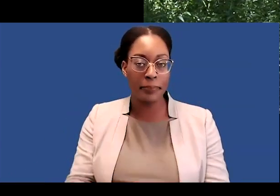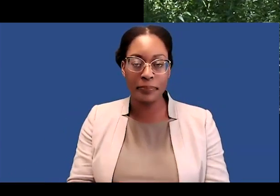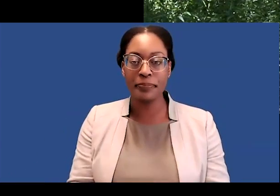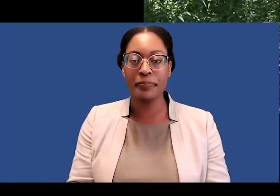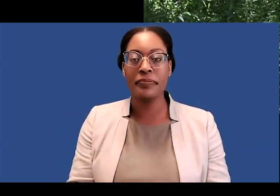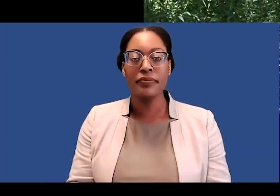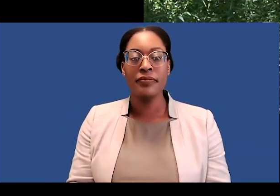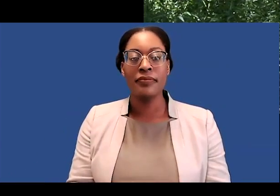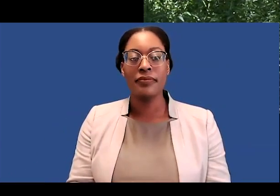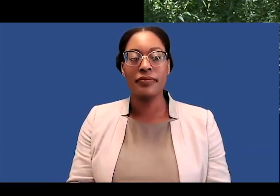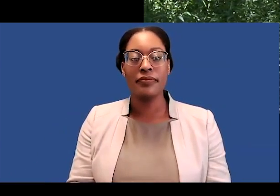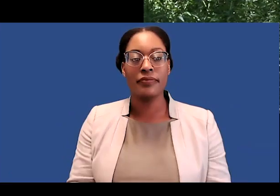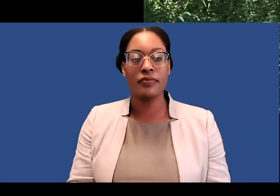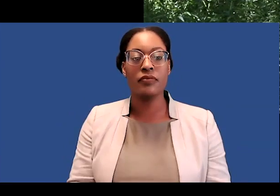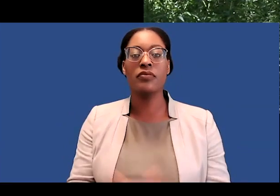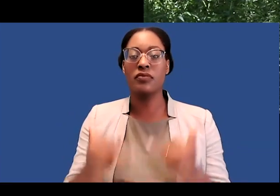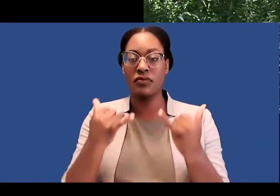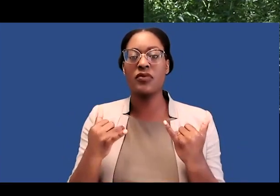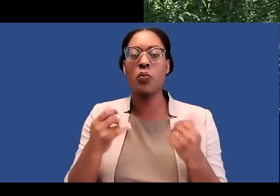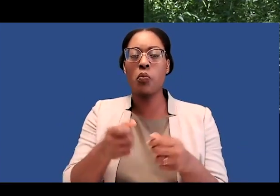And now we're just going to pull the legs in.